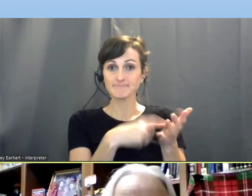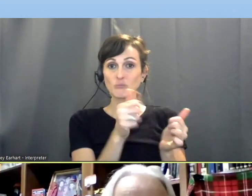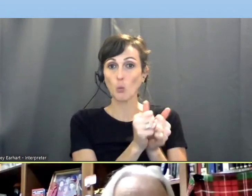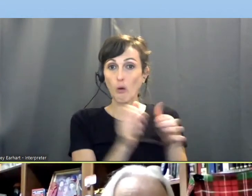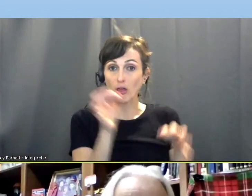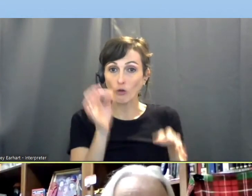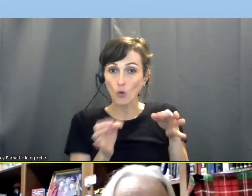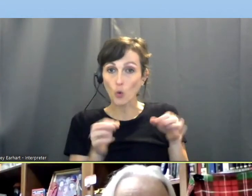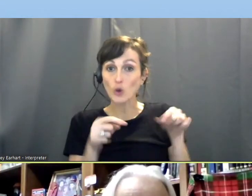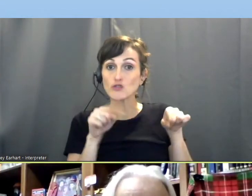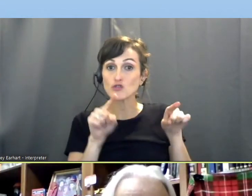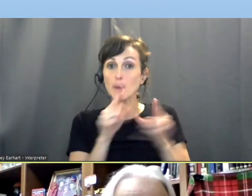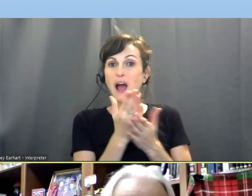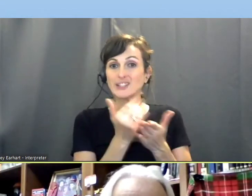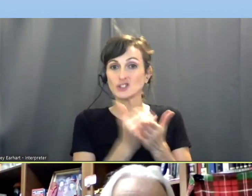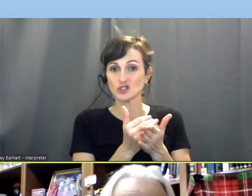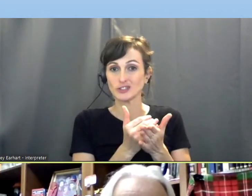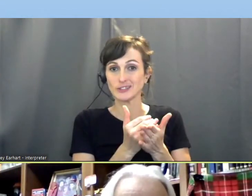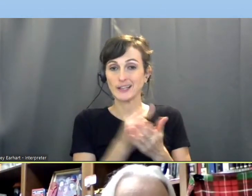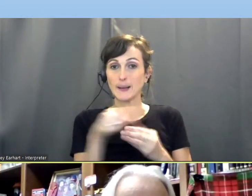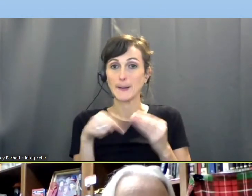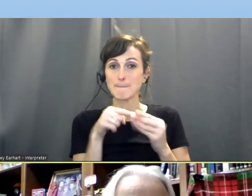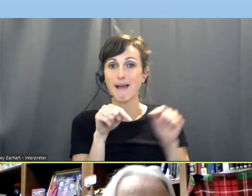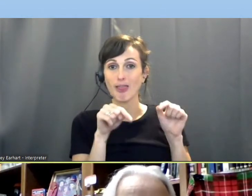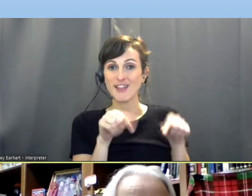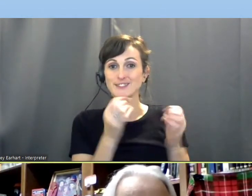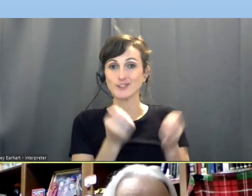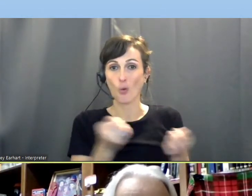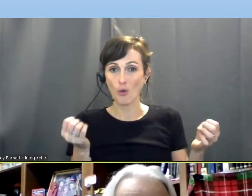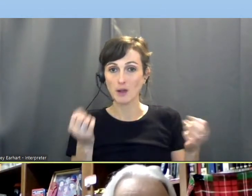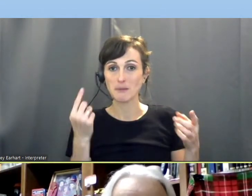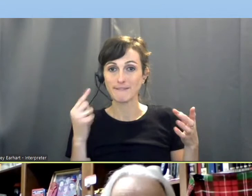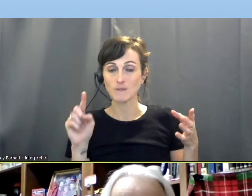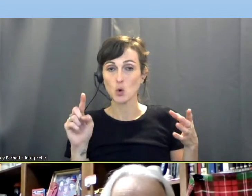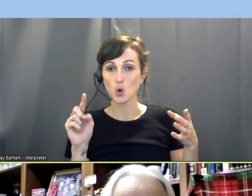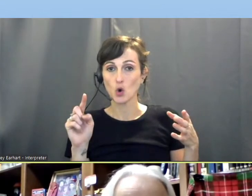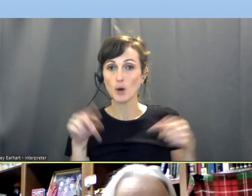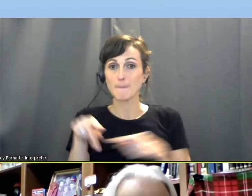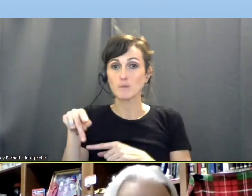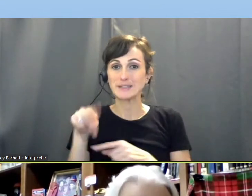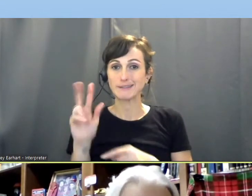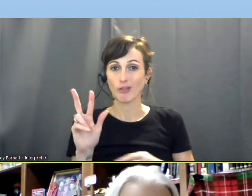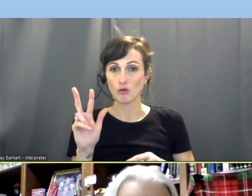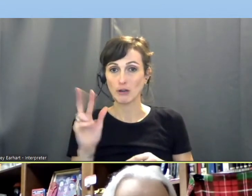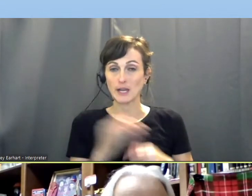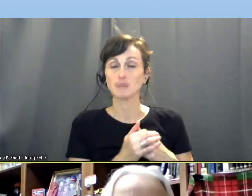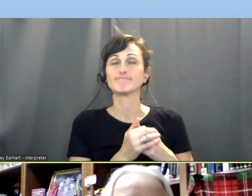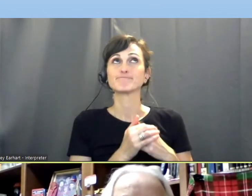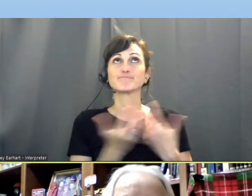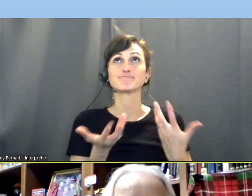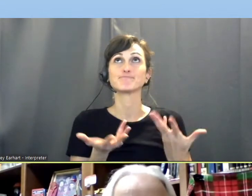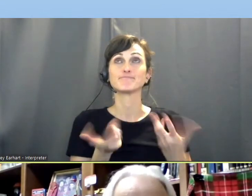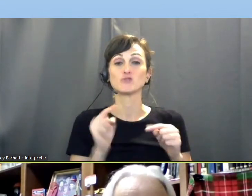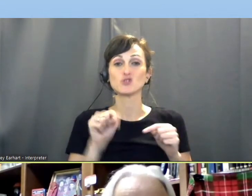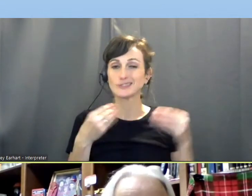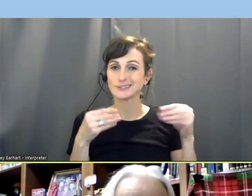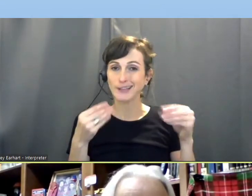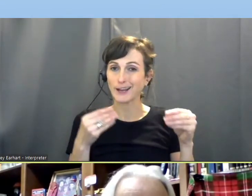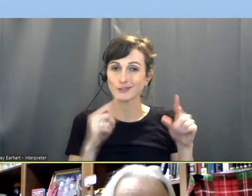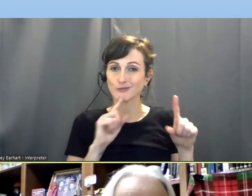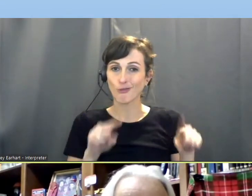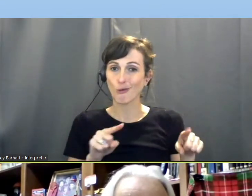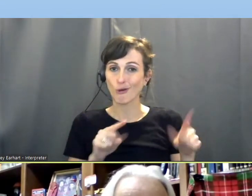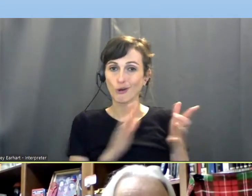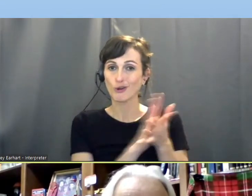during budget on this equipment for Precinct 3, but this is just a sales order